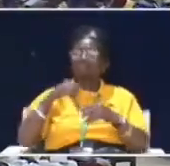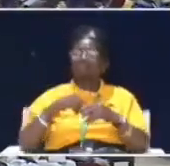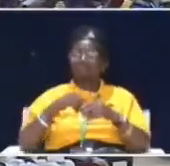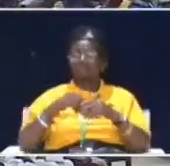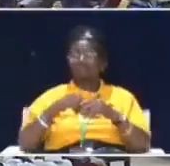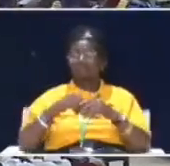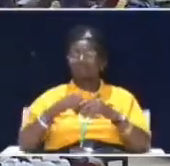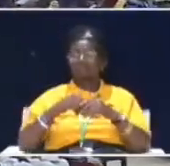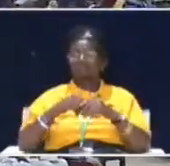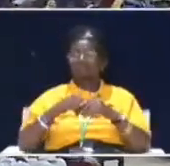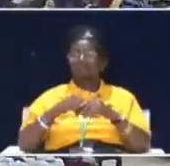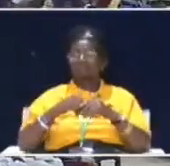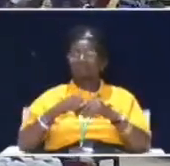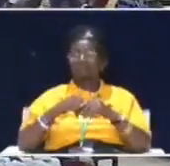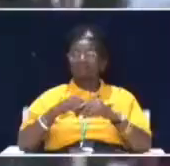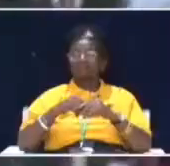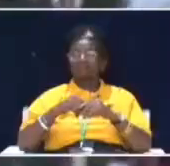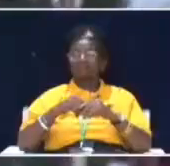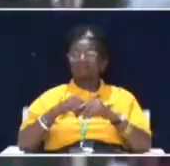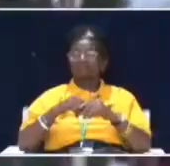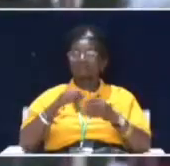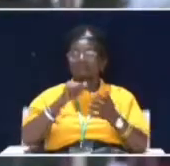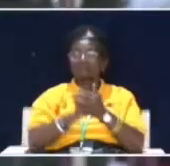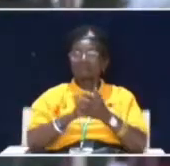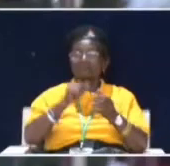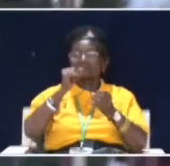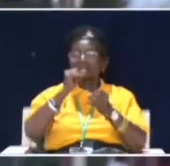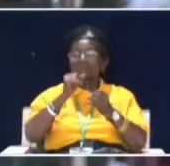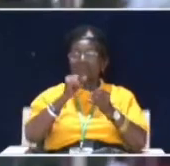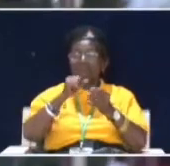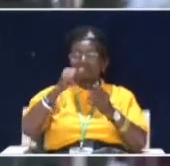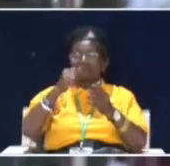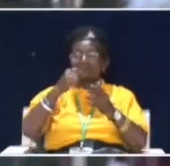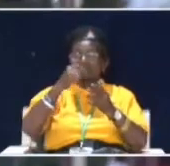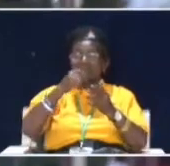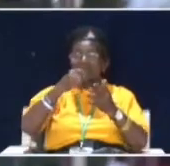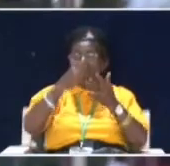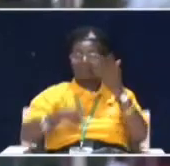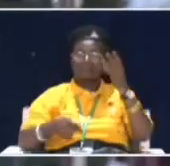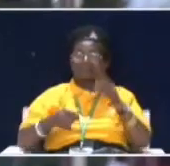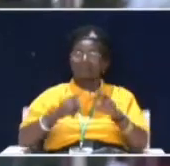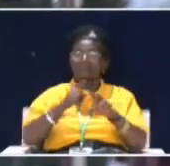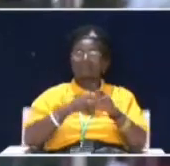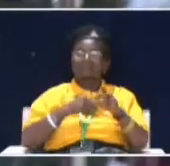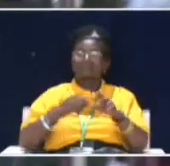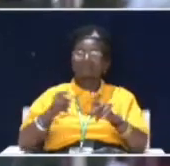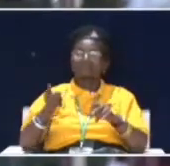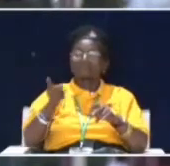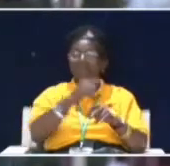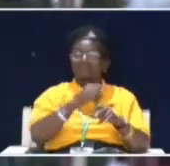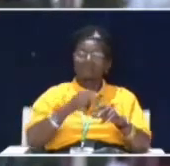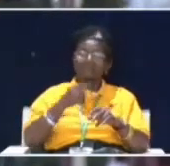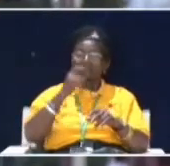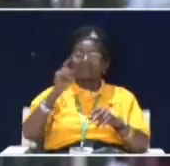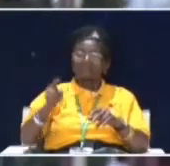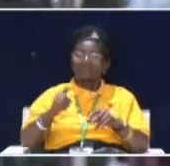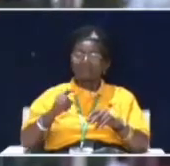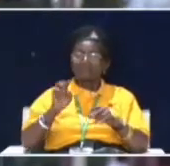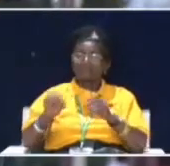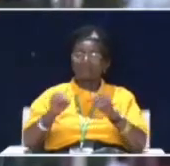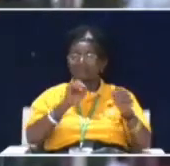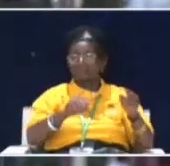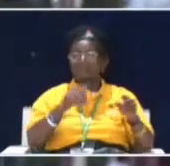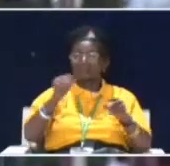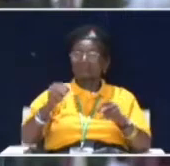sọ fún mi. That last month. Wípé oṣù tó kọjá. We must pull down all walls. A ní